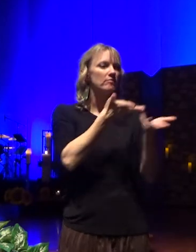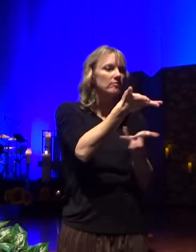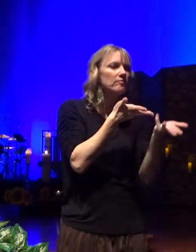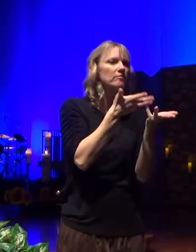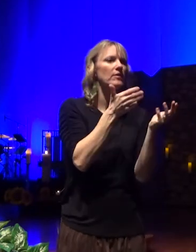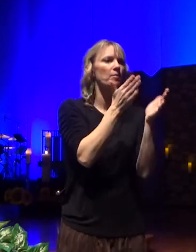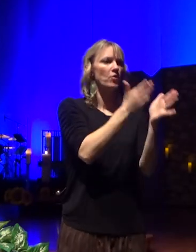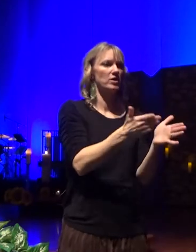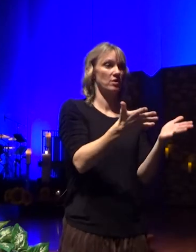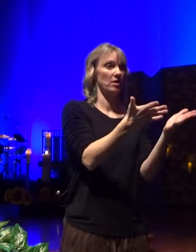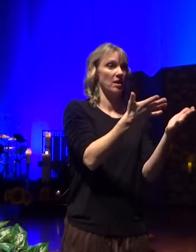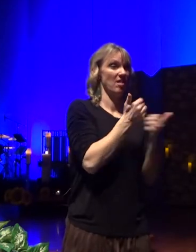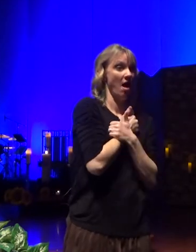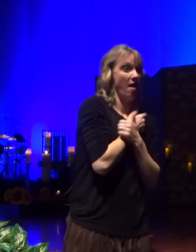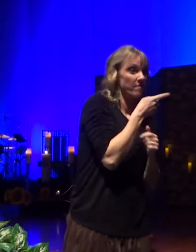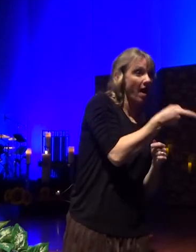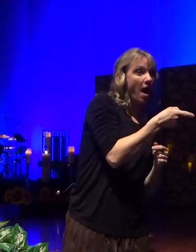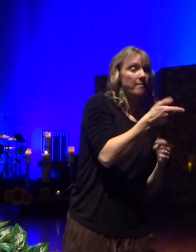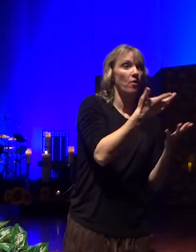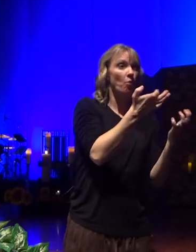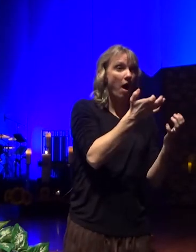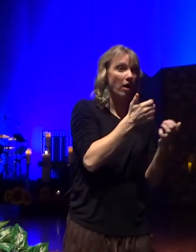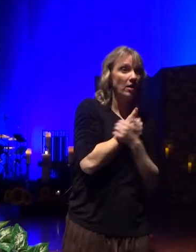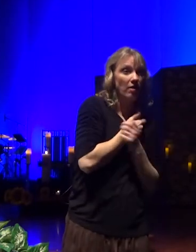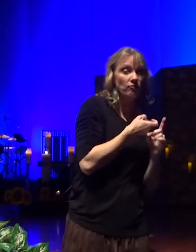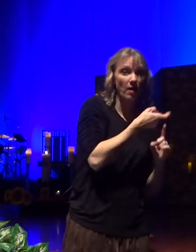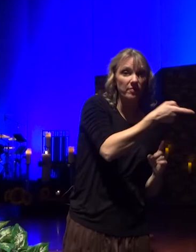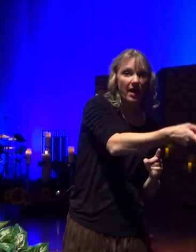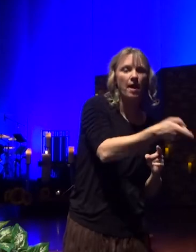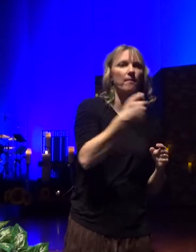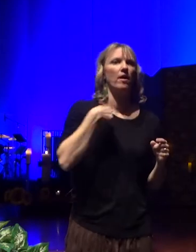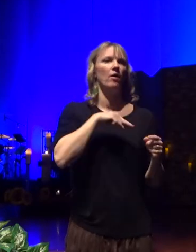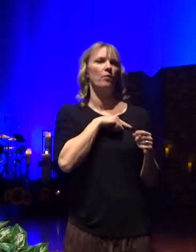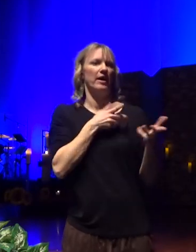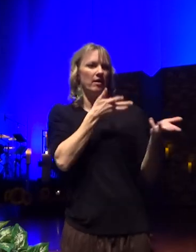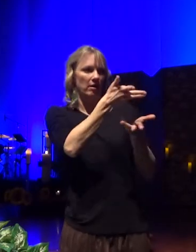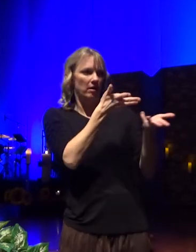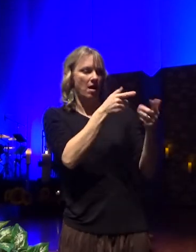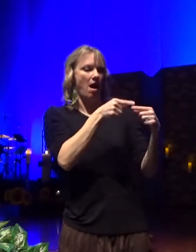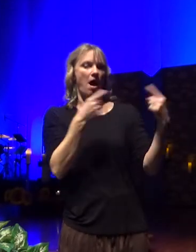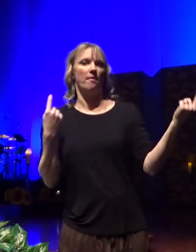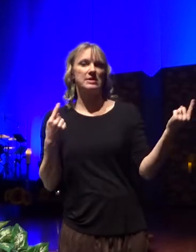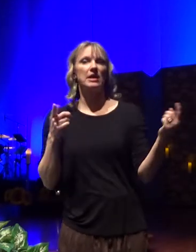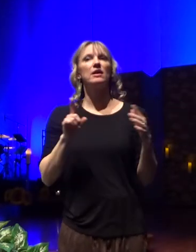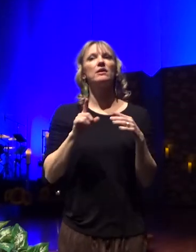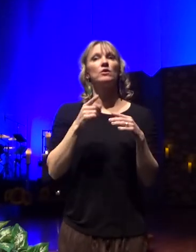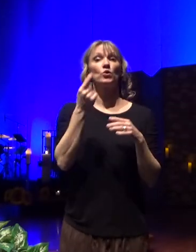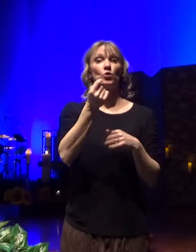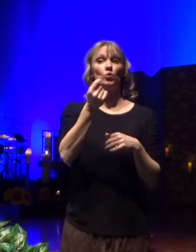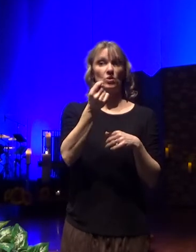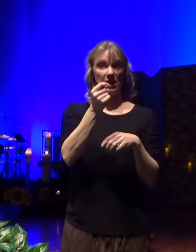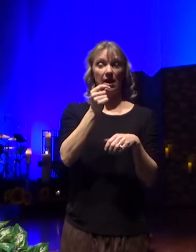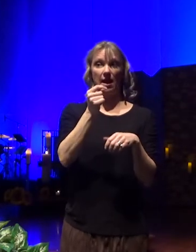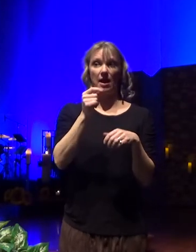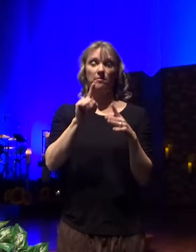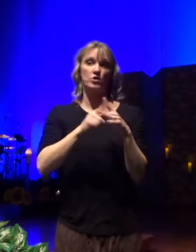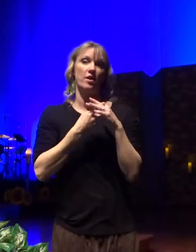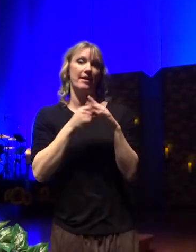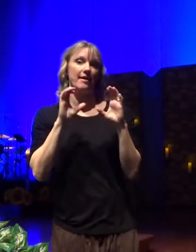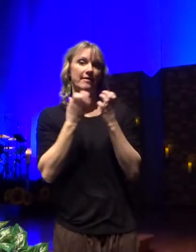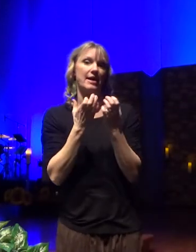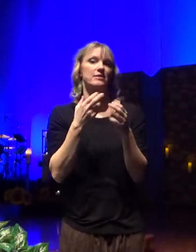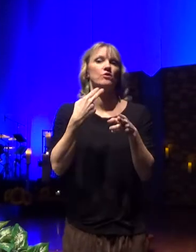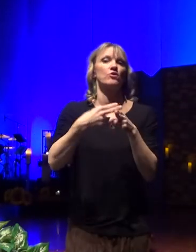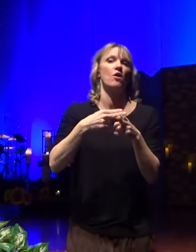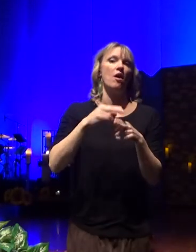treating someone we love that we want love from with the opposite of love. I'm beginning a class on Tuesday. You're all invited.